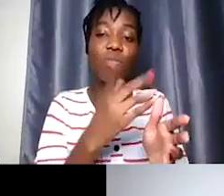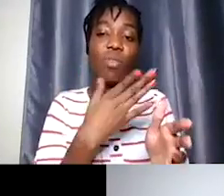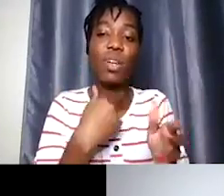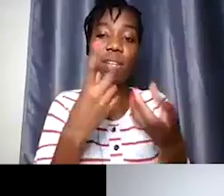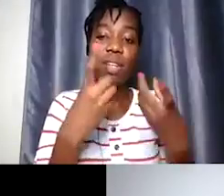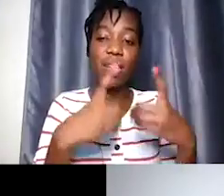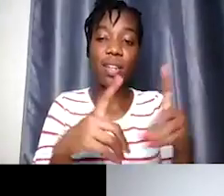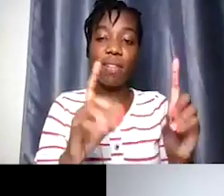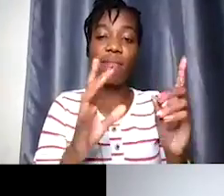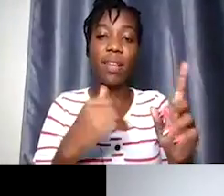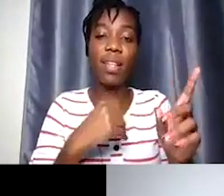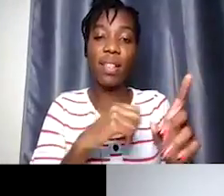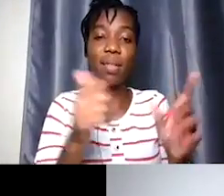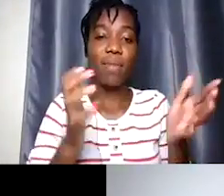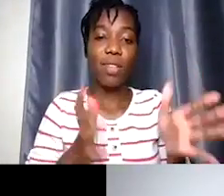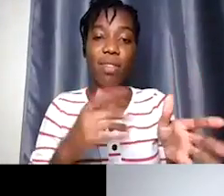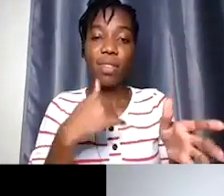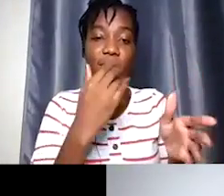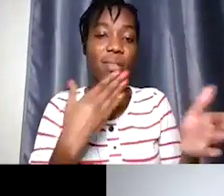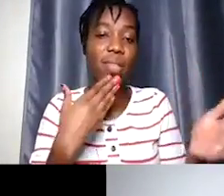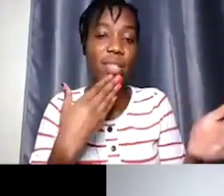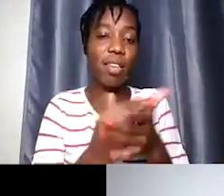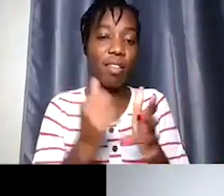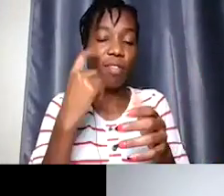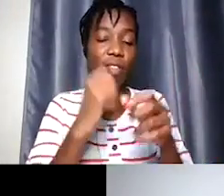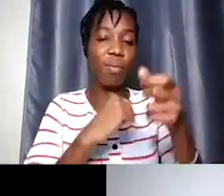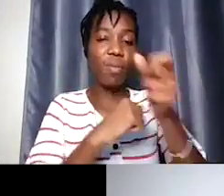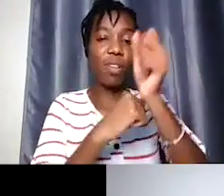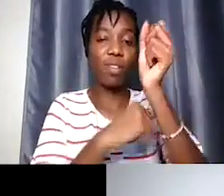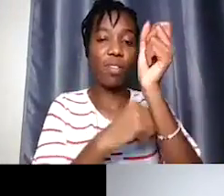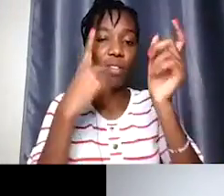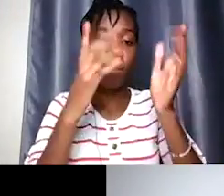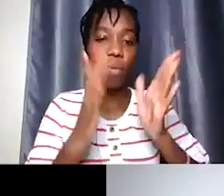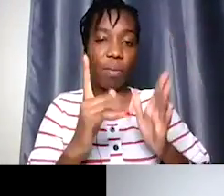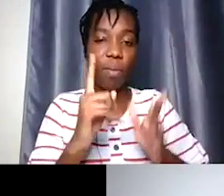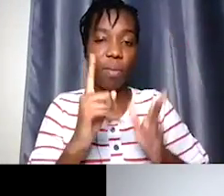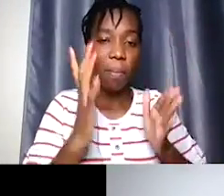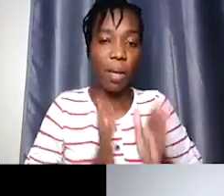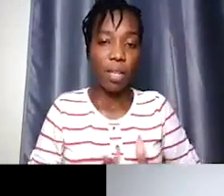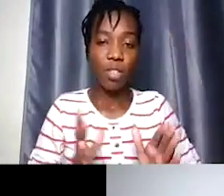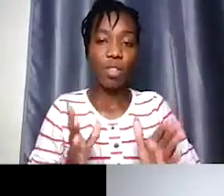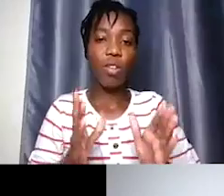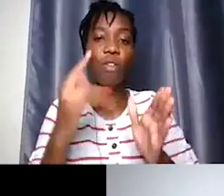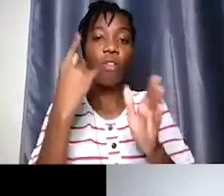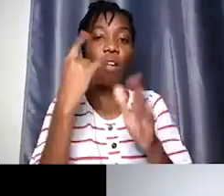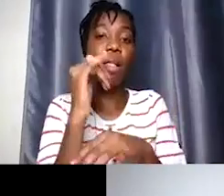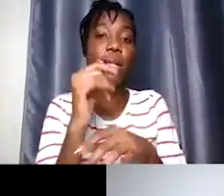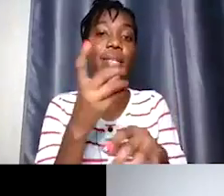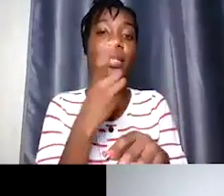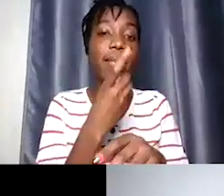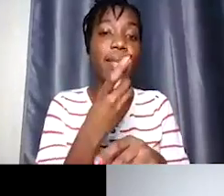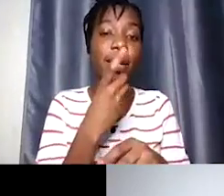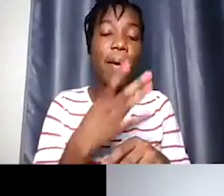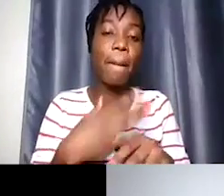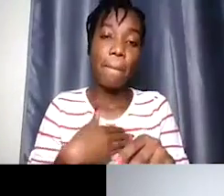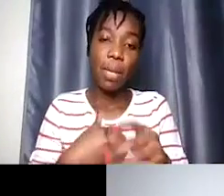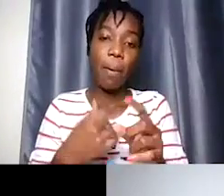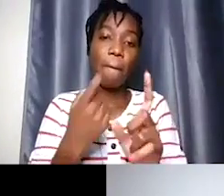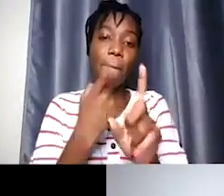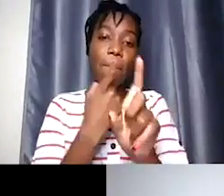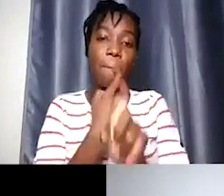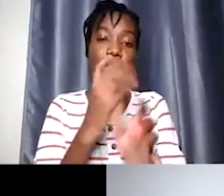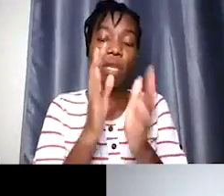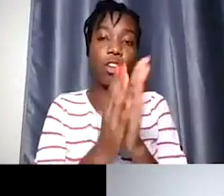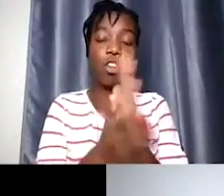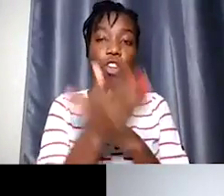somebody is saying, Madangani is saying, thanks, Frank, for the sponsorship of one person for the dinner. I am a co-convener for the HR Roundtable, and God bless